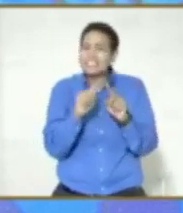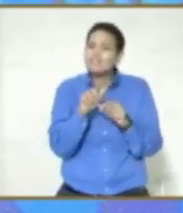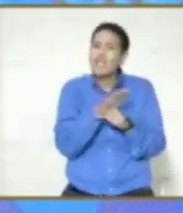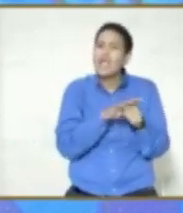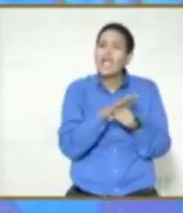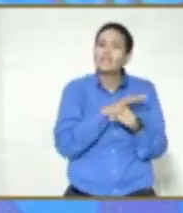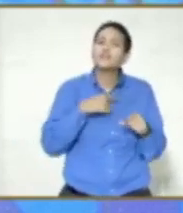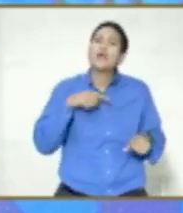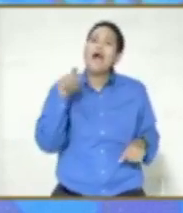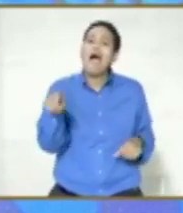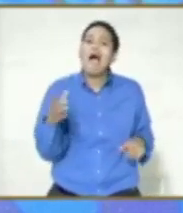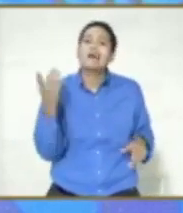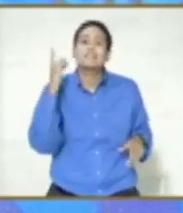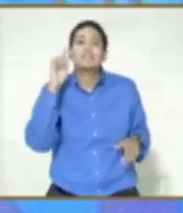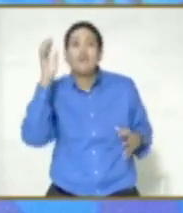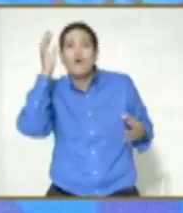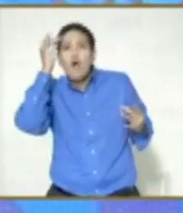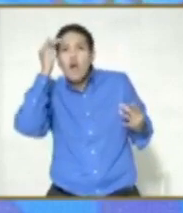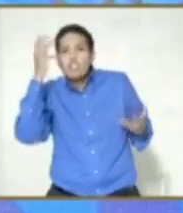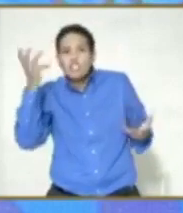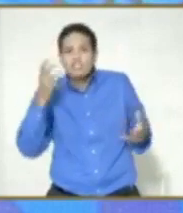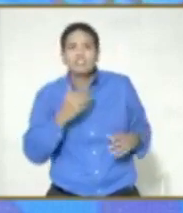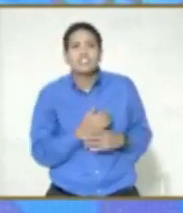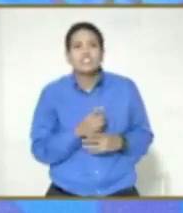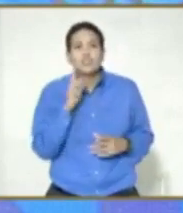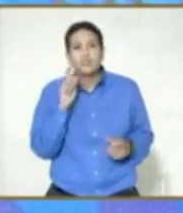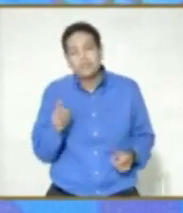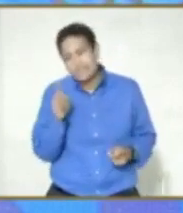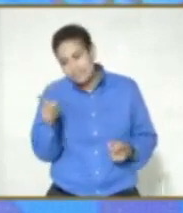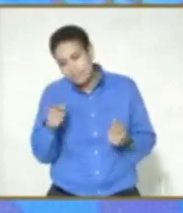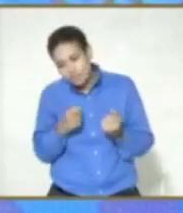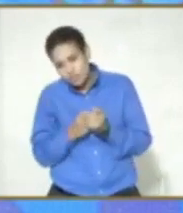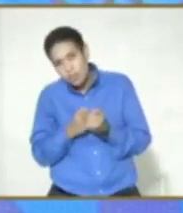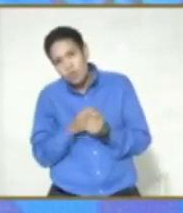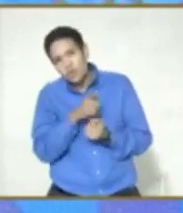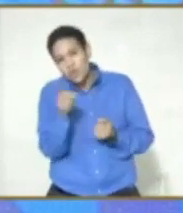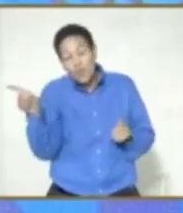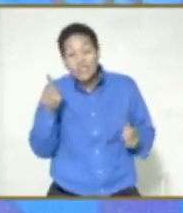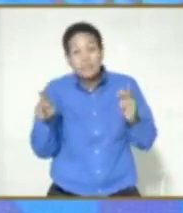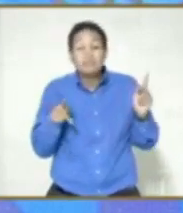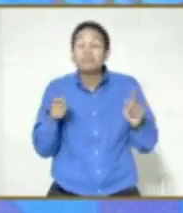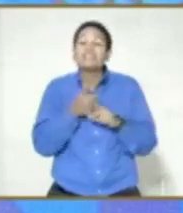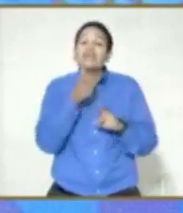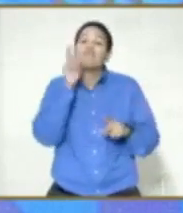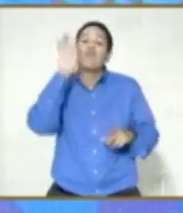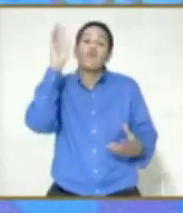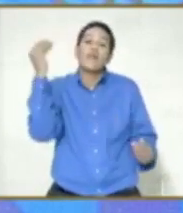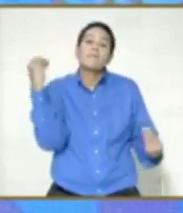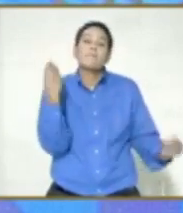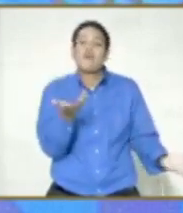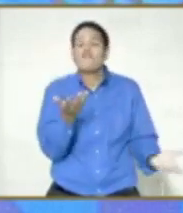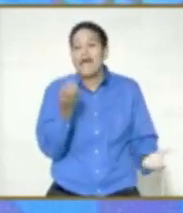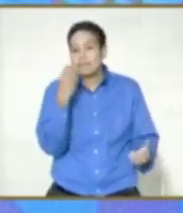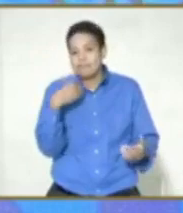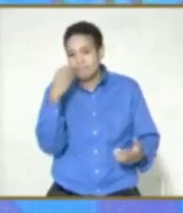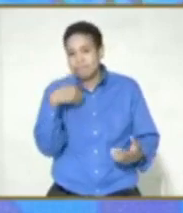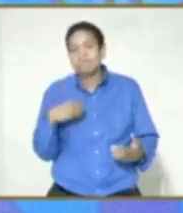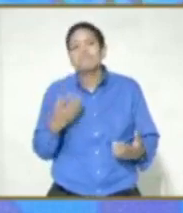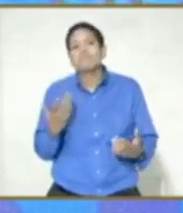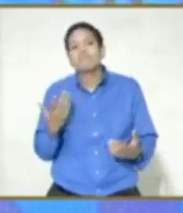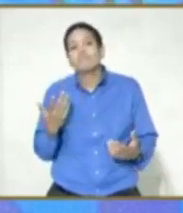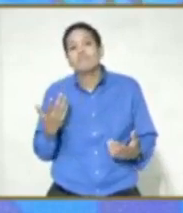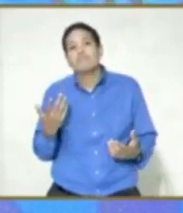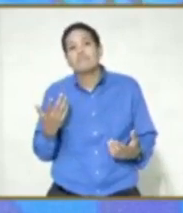are asking for consideration to be given to those persons who will be providing the meals over